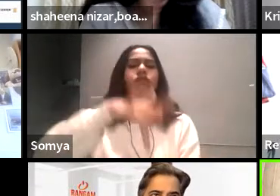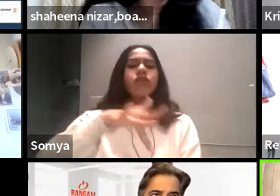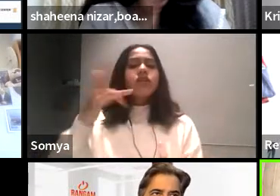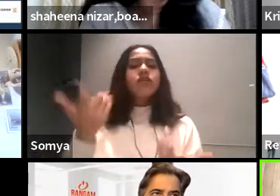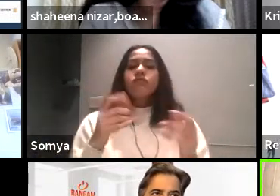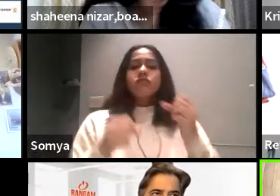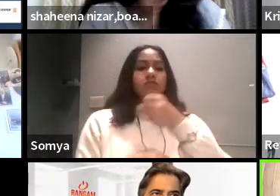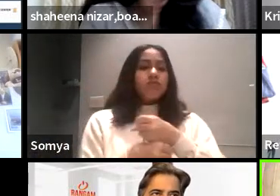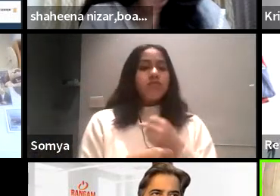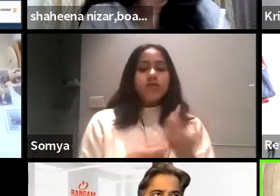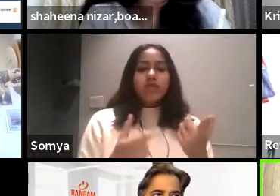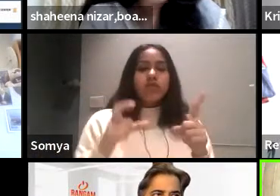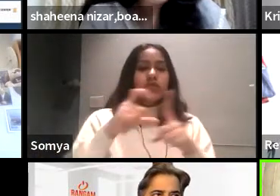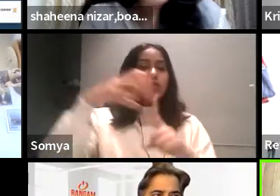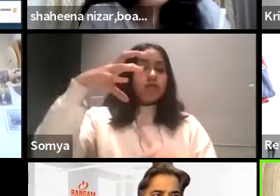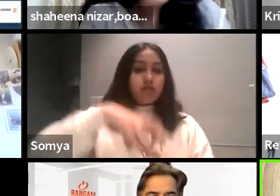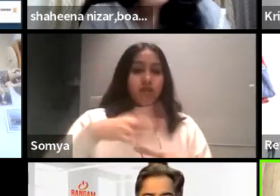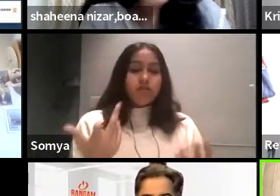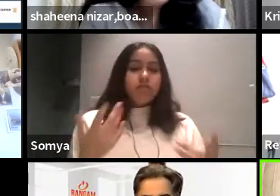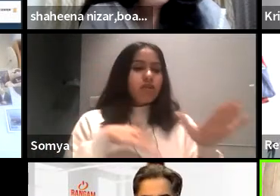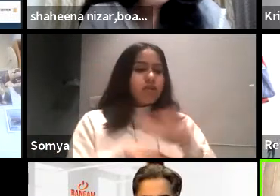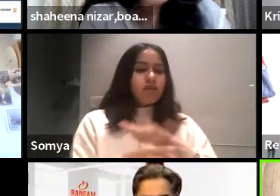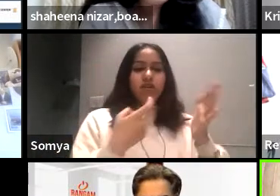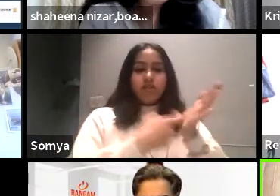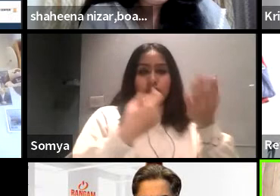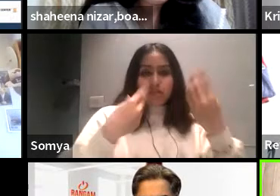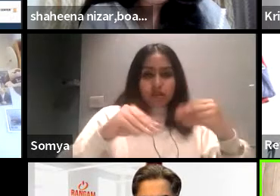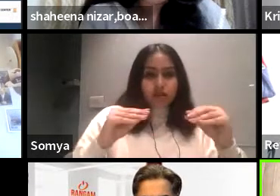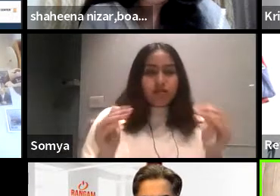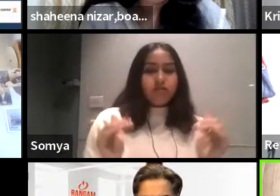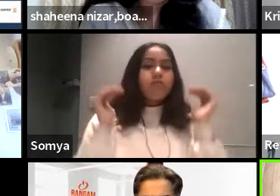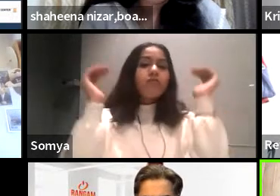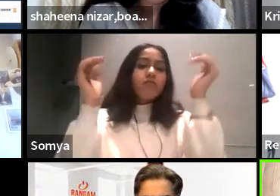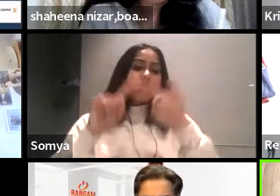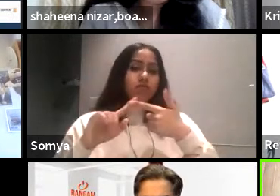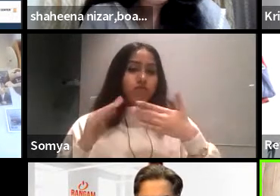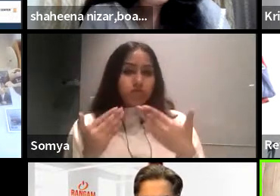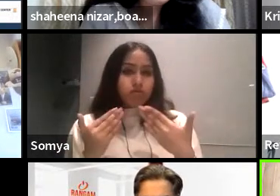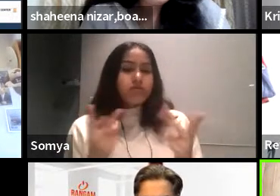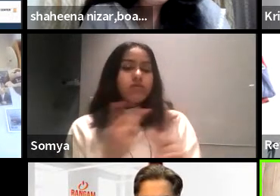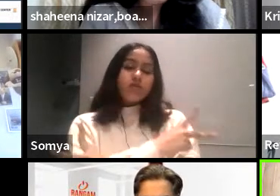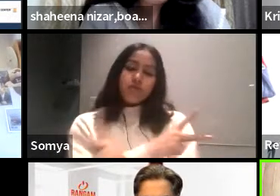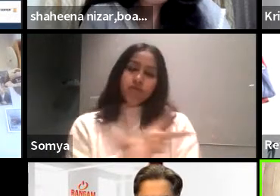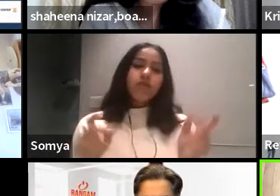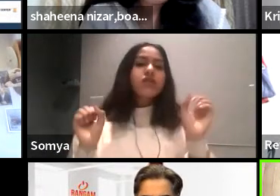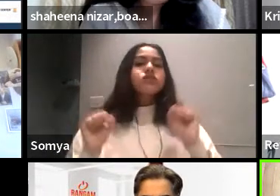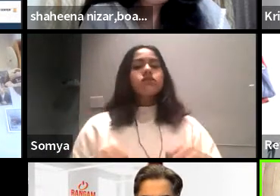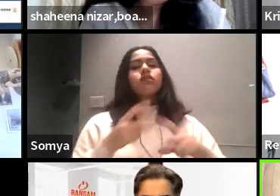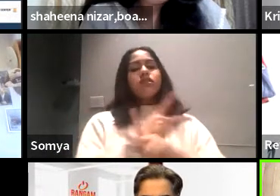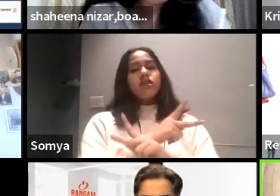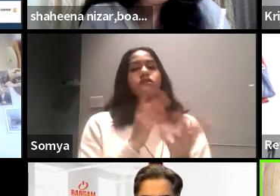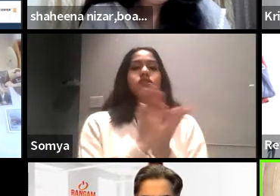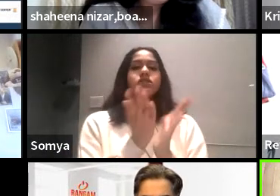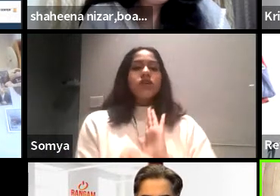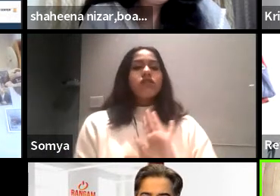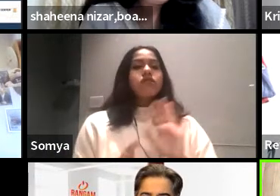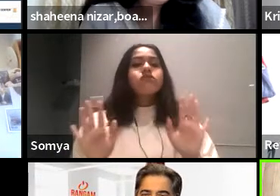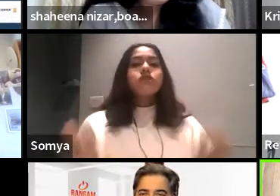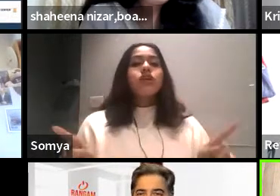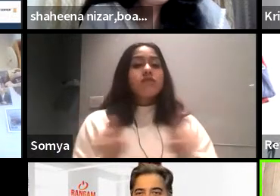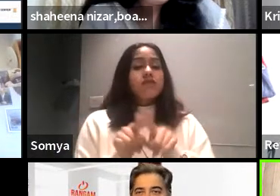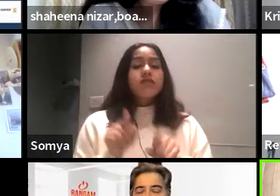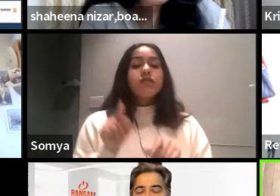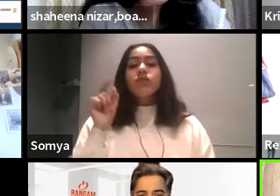transportation, to construction, retail, higher education, and lot other sectors. She's